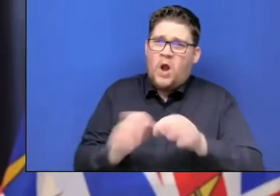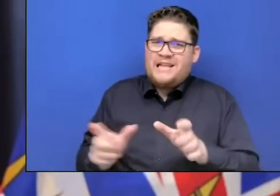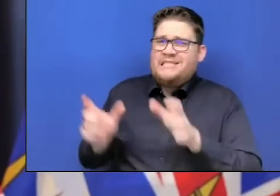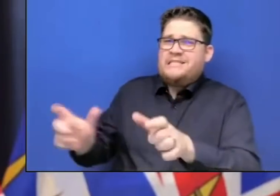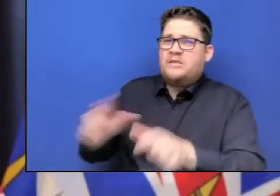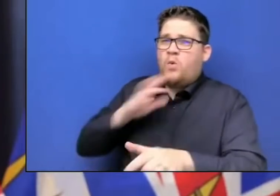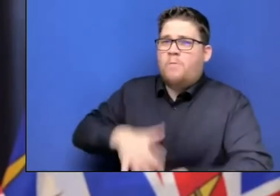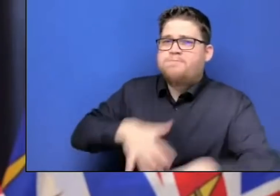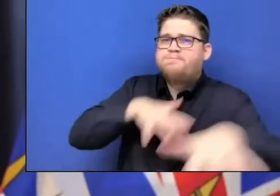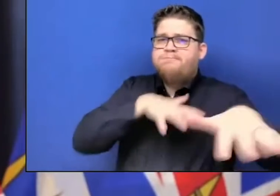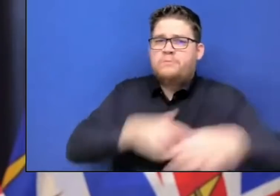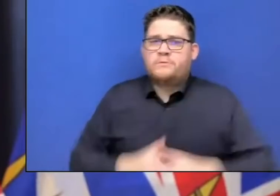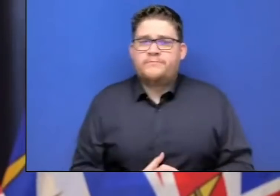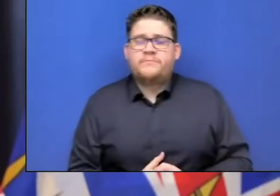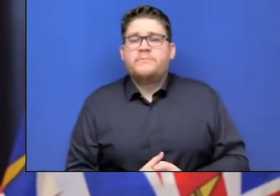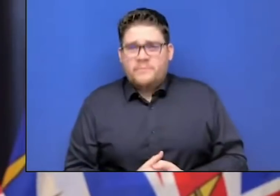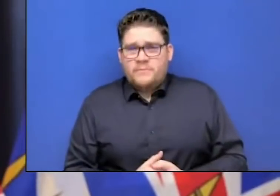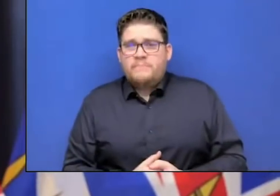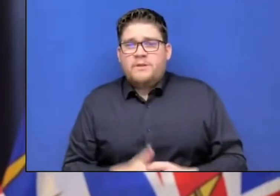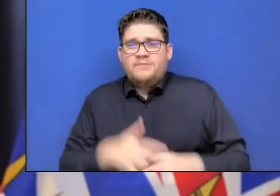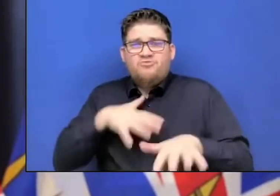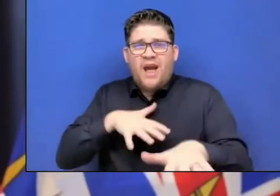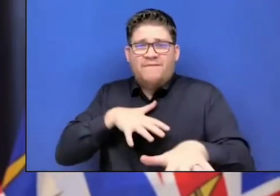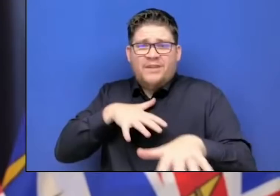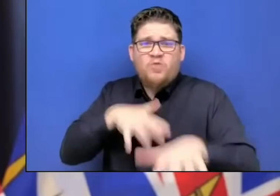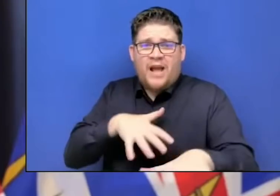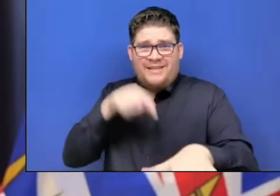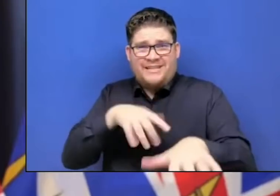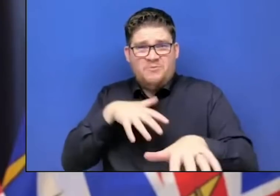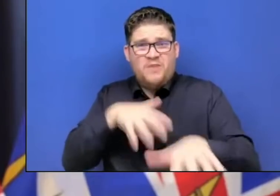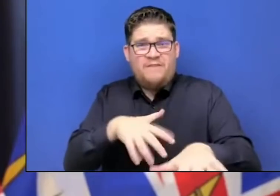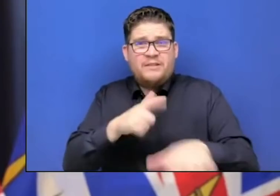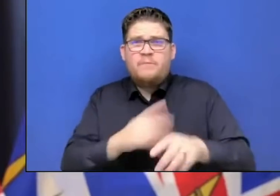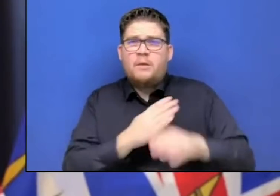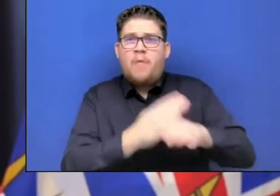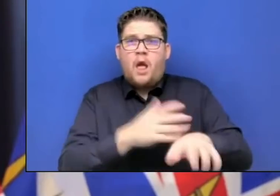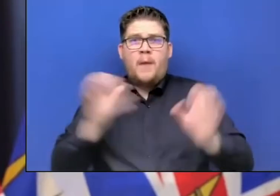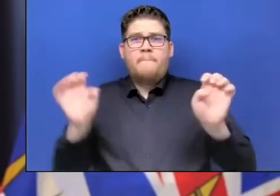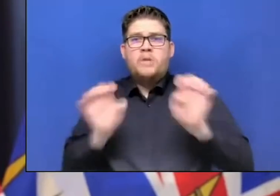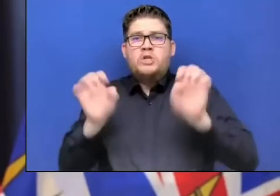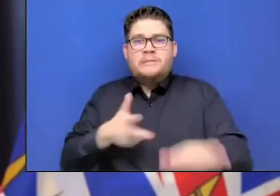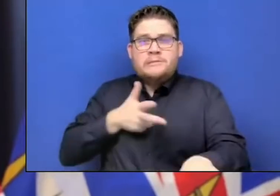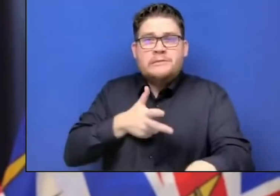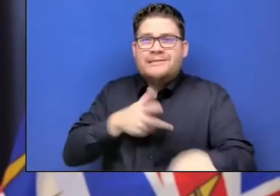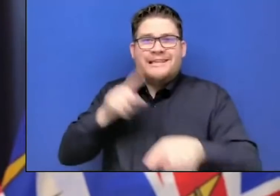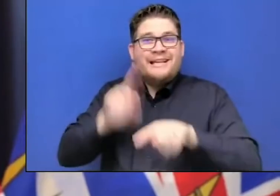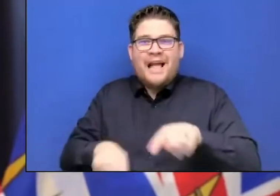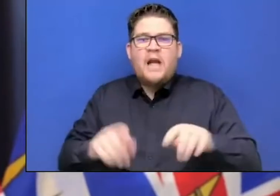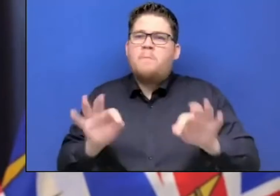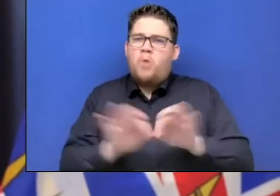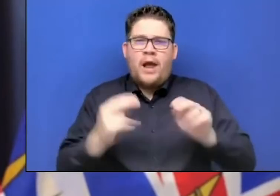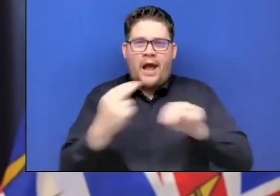congestion on Highway 7 last night that impeded some of the efforts, but we got through it and people were cooperative. But that is why I ask the